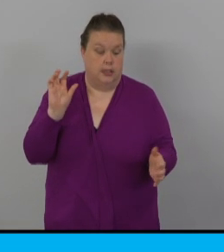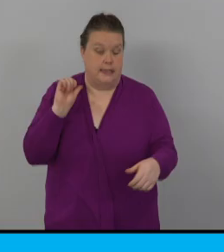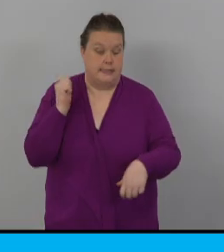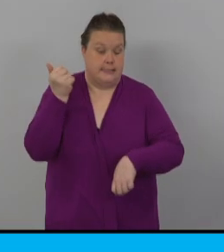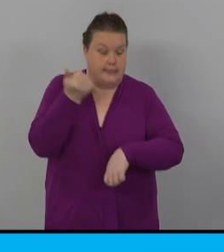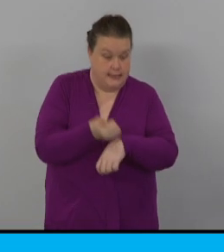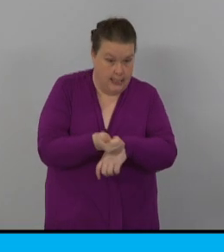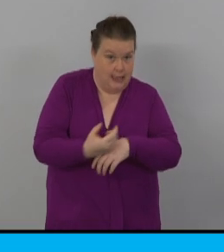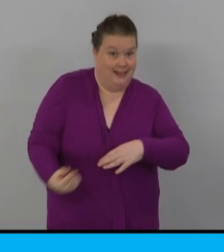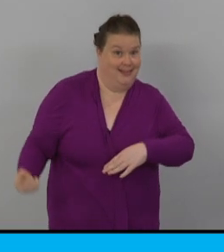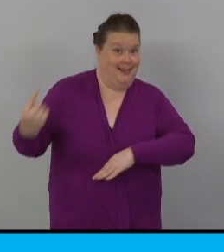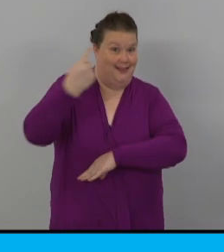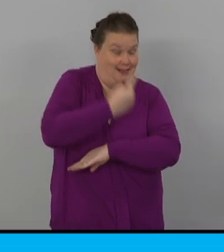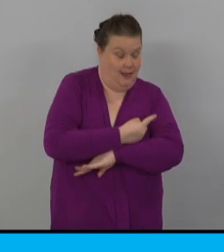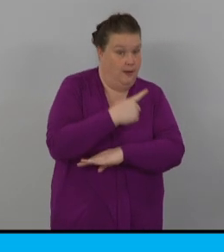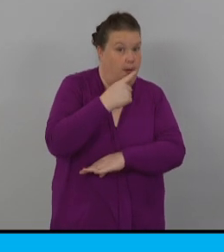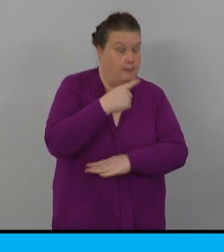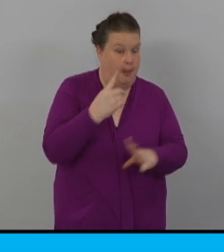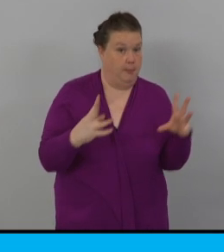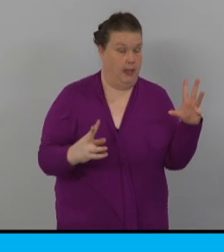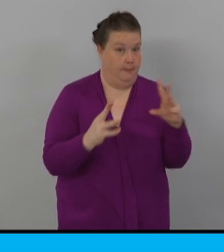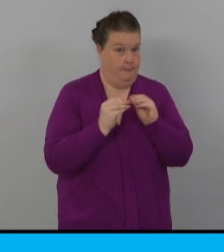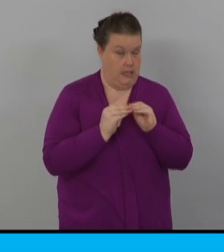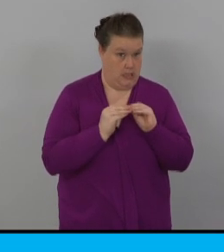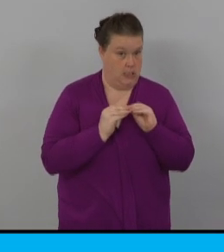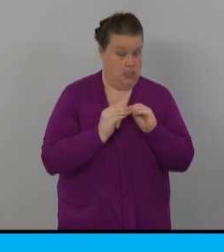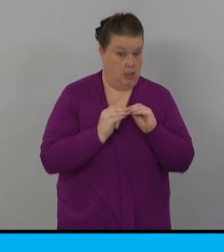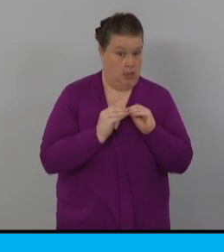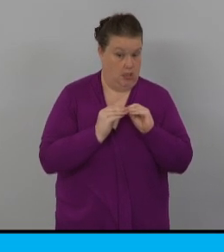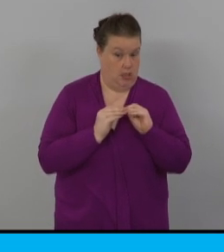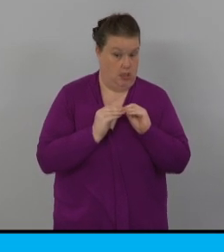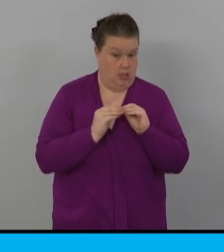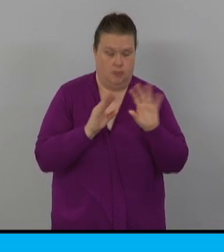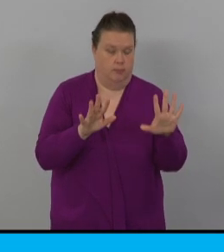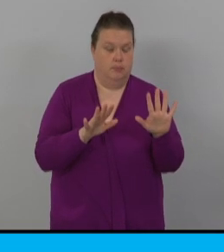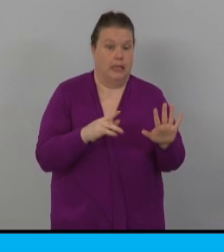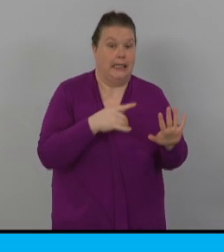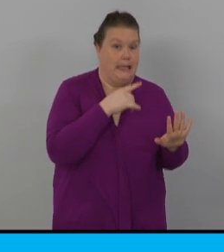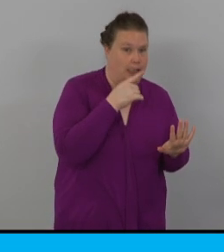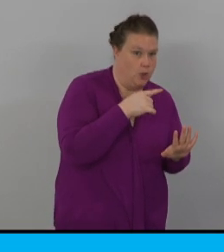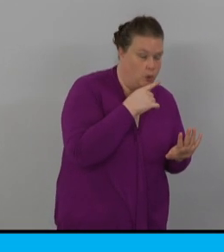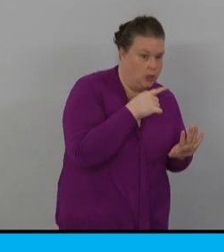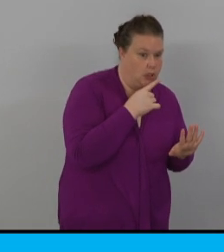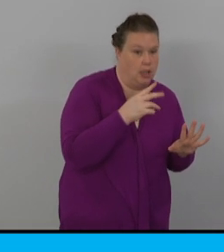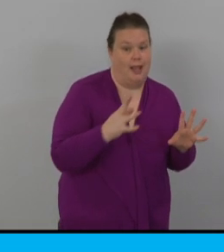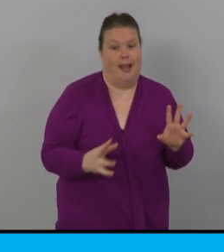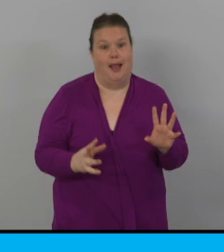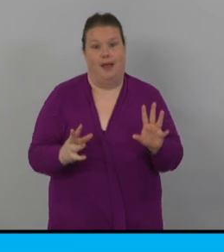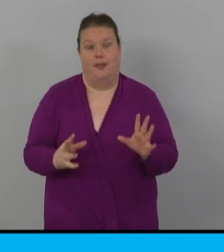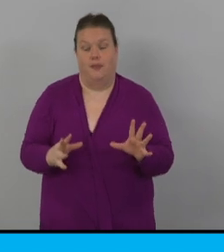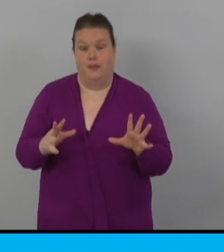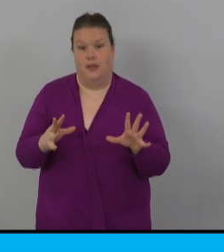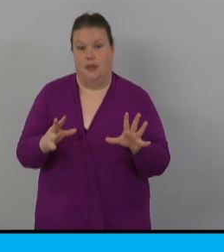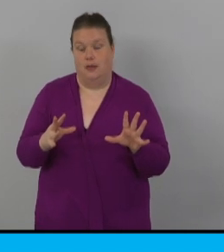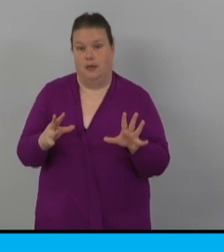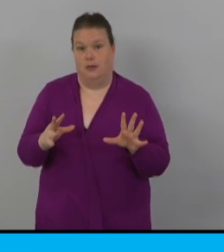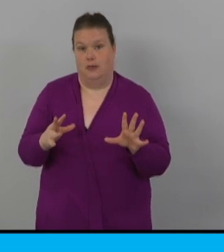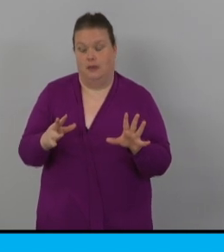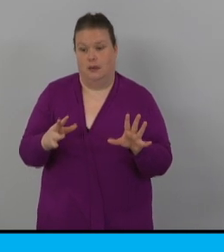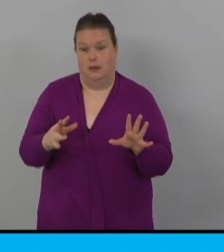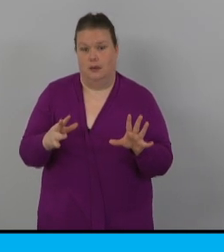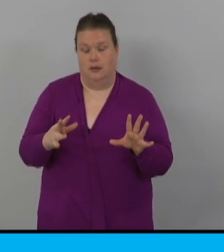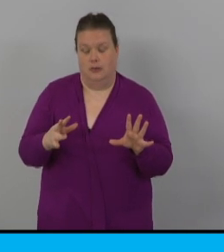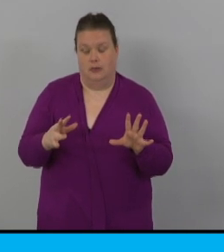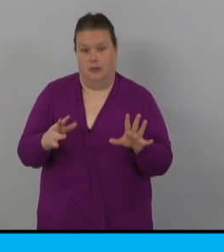date for the public meeting to adopt, for the hearing, and then the adoption of the budget and the